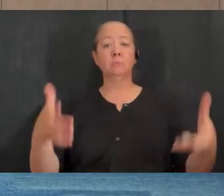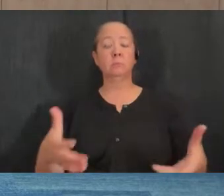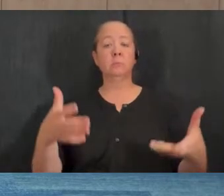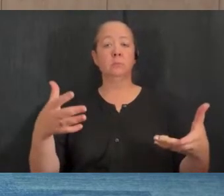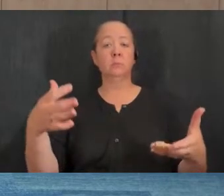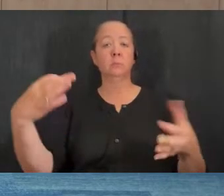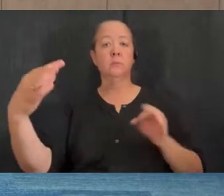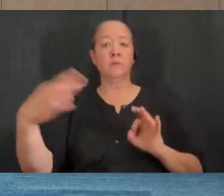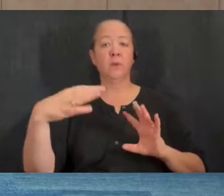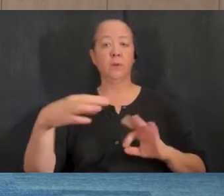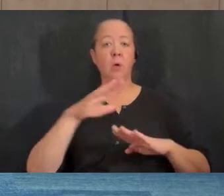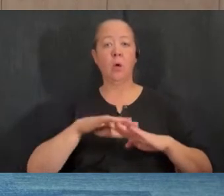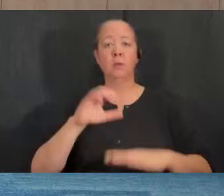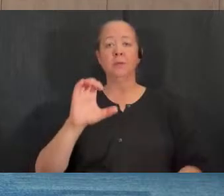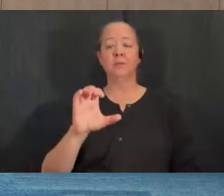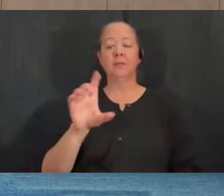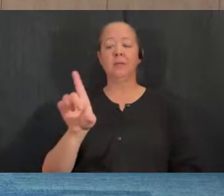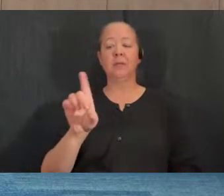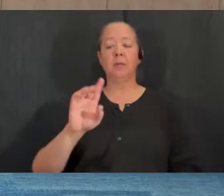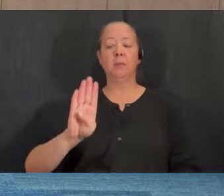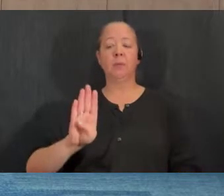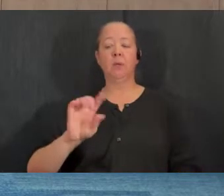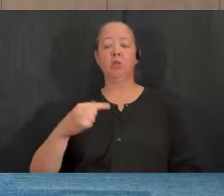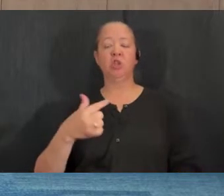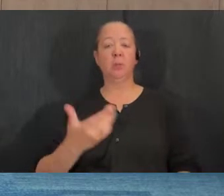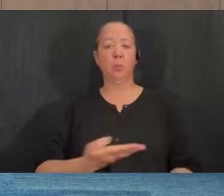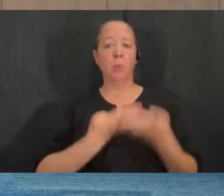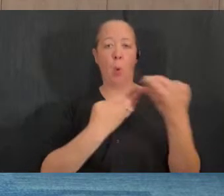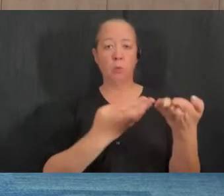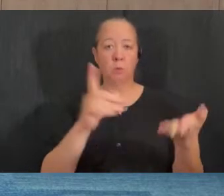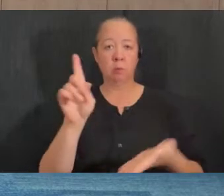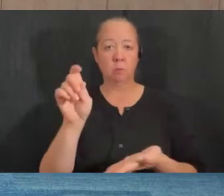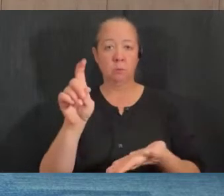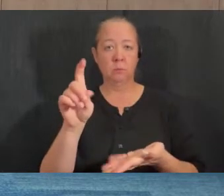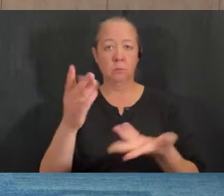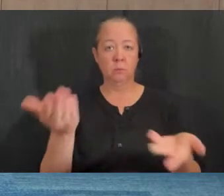on the CDBG proposal?